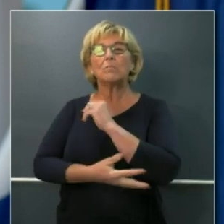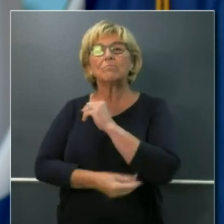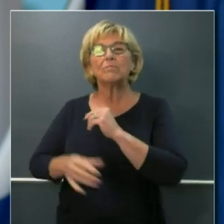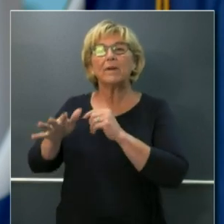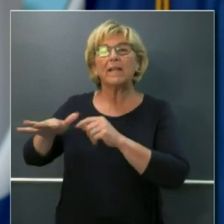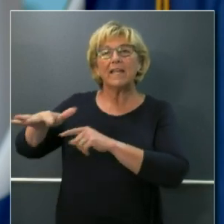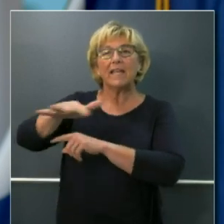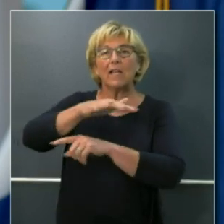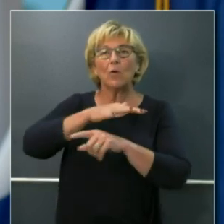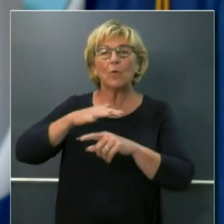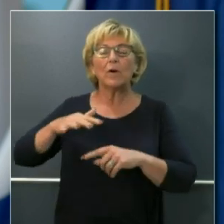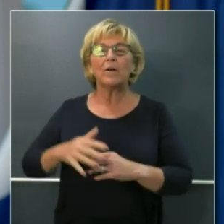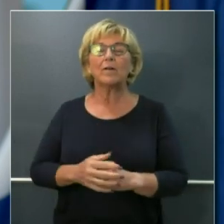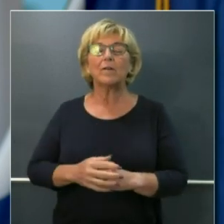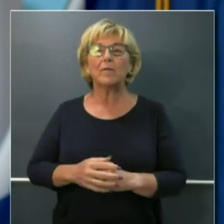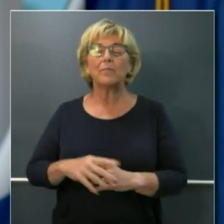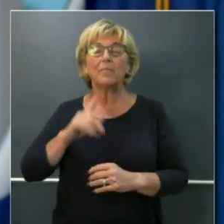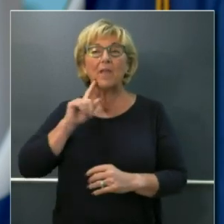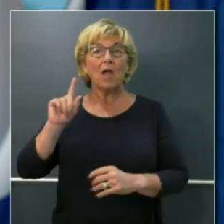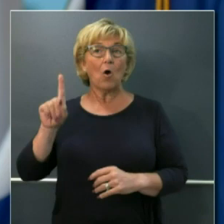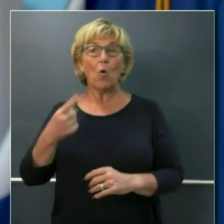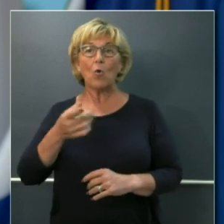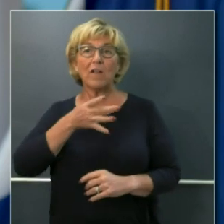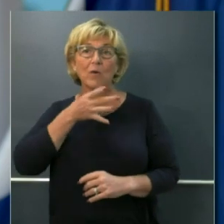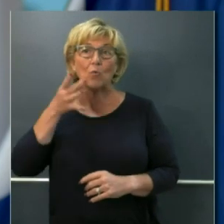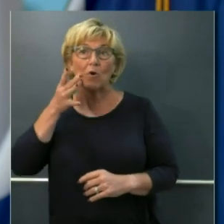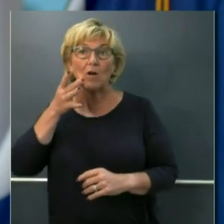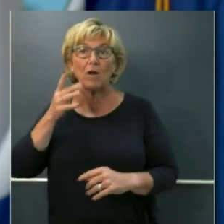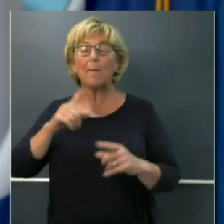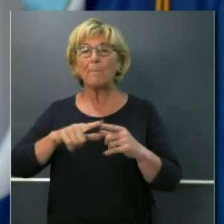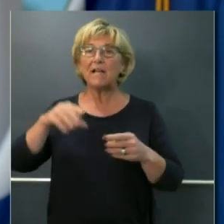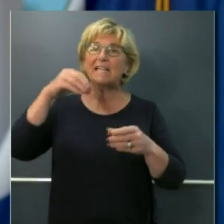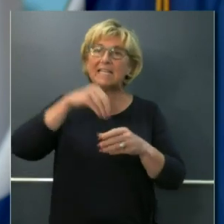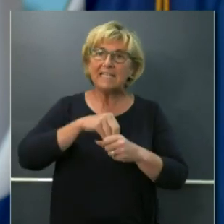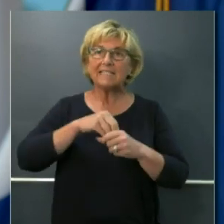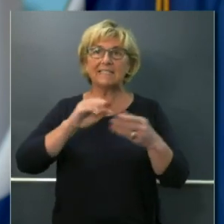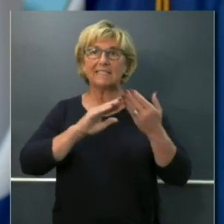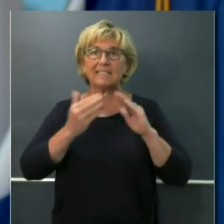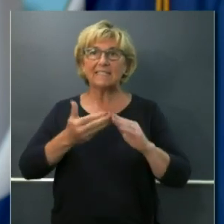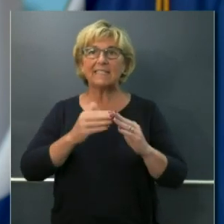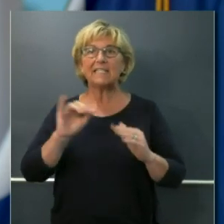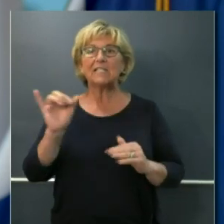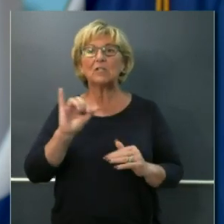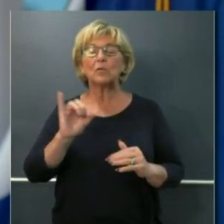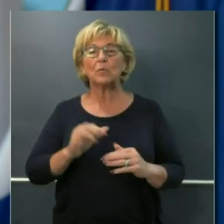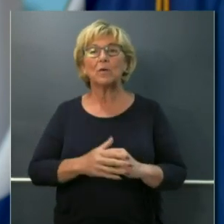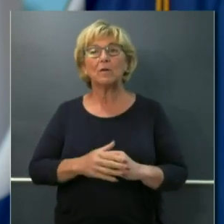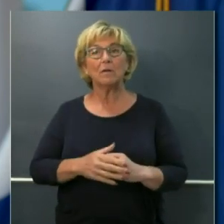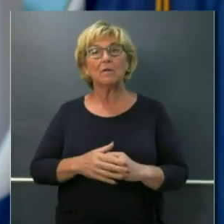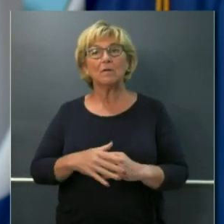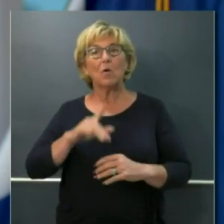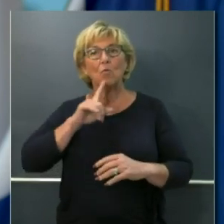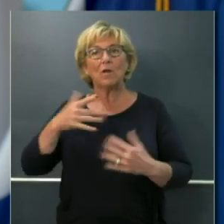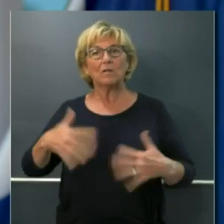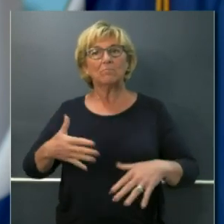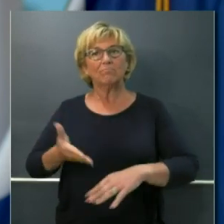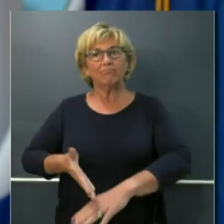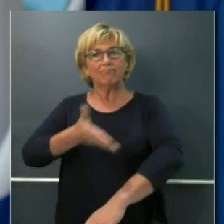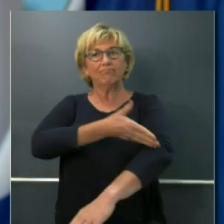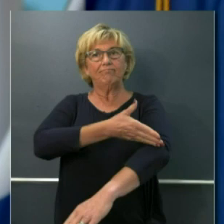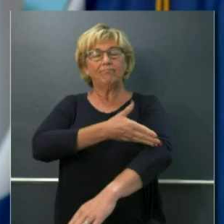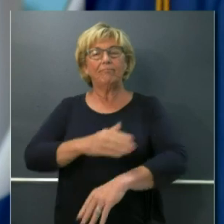lens to diverse communities, not just in rural California, but inner city California. So real progress in that place. Yesterday,